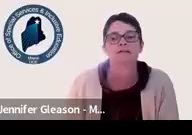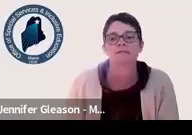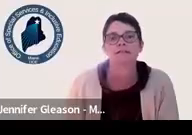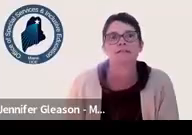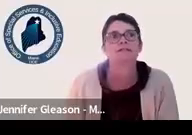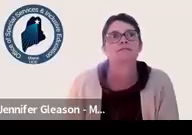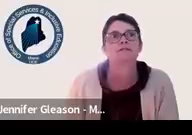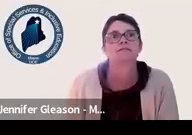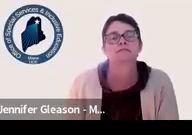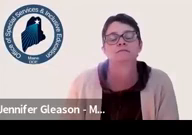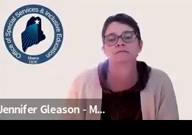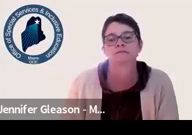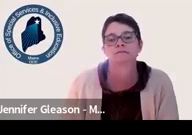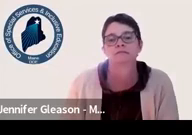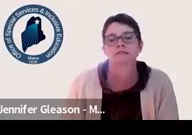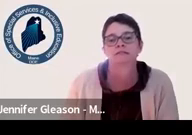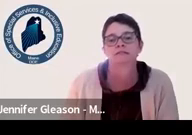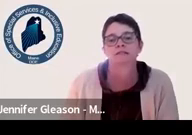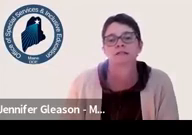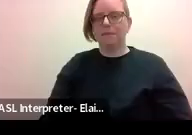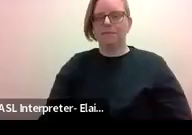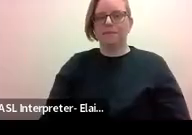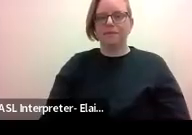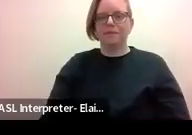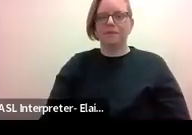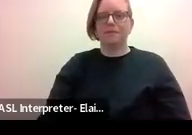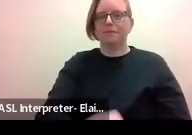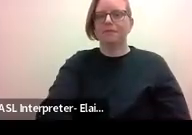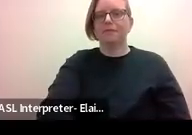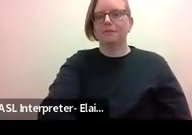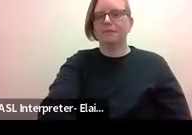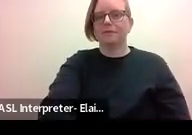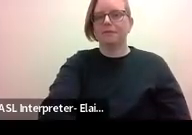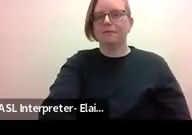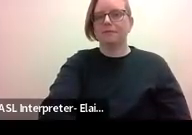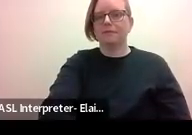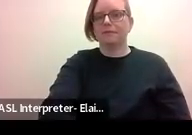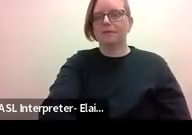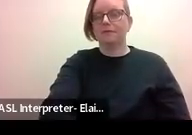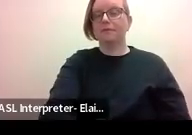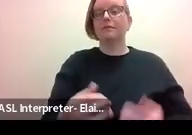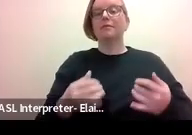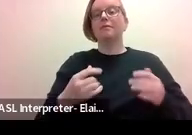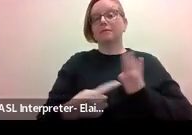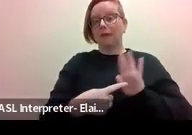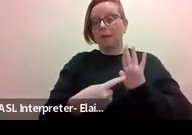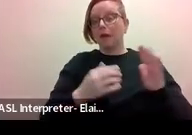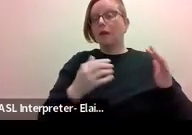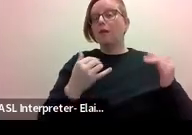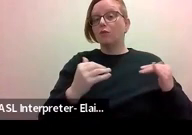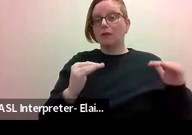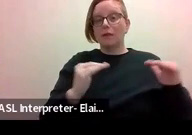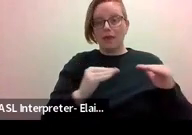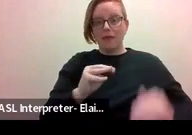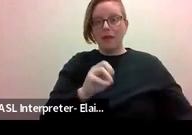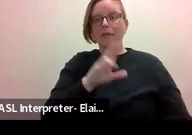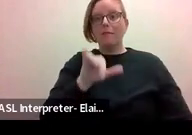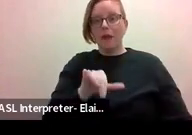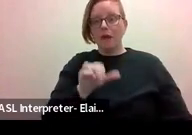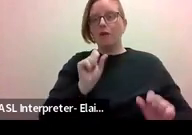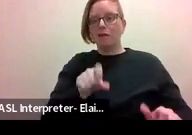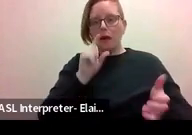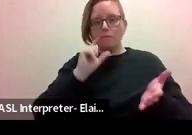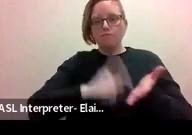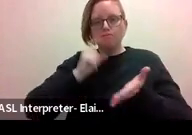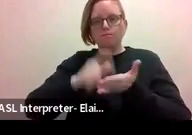All right, we got another one. All right, present level, Mary can decode CVC words with 55 to